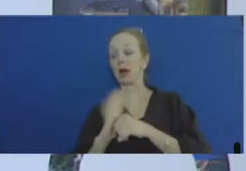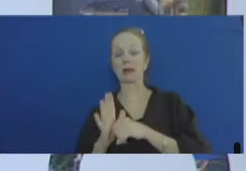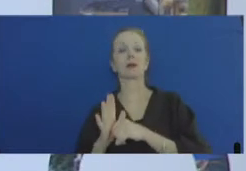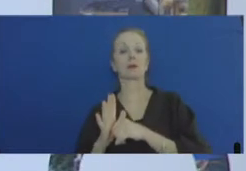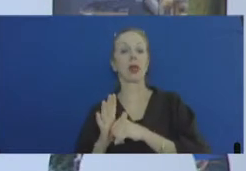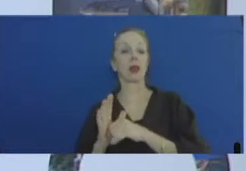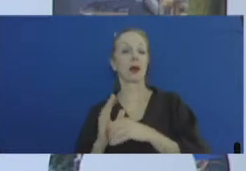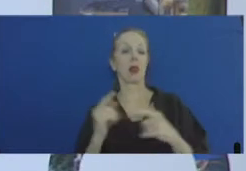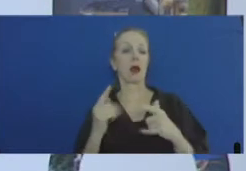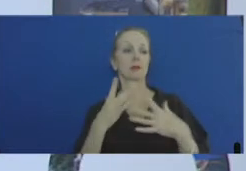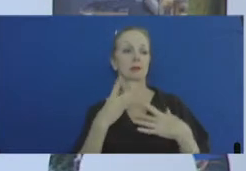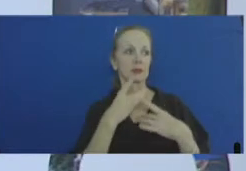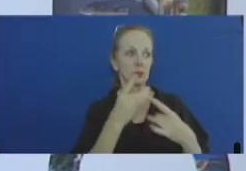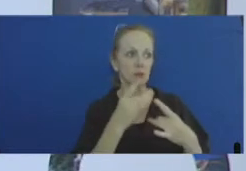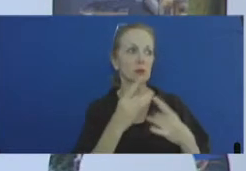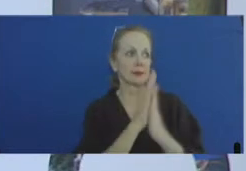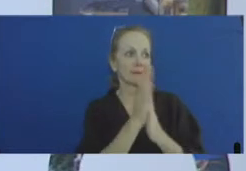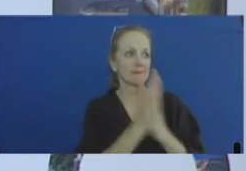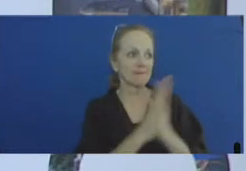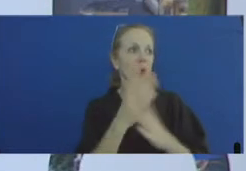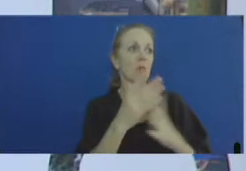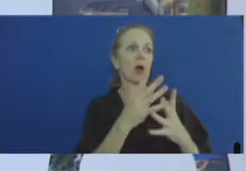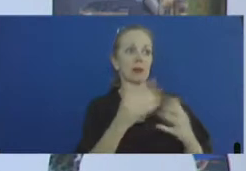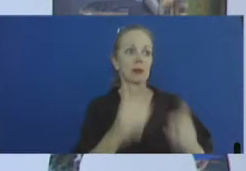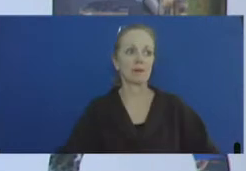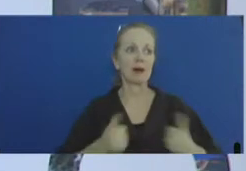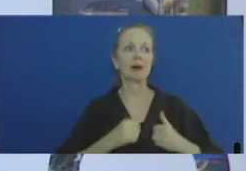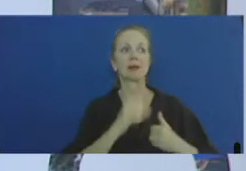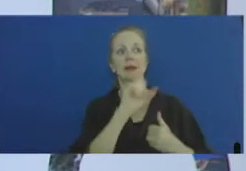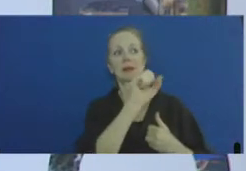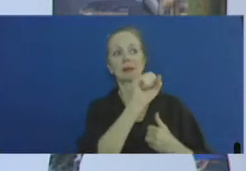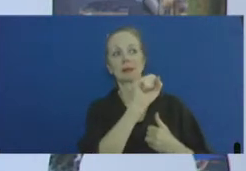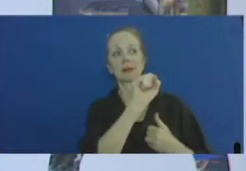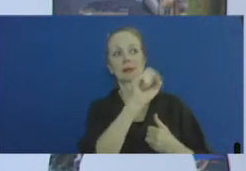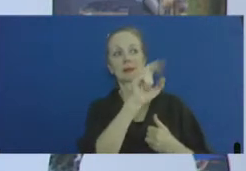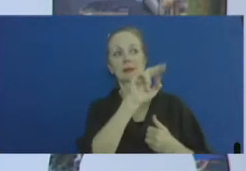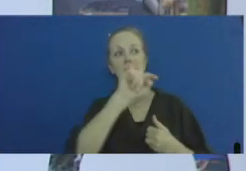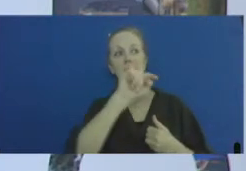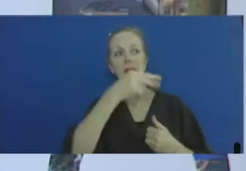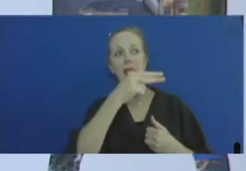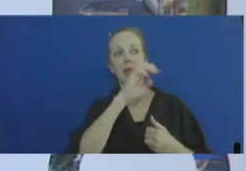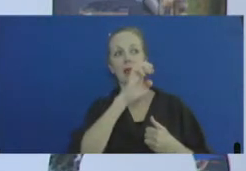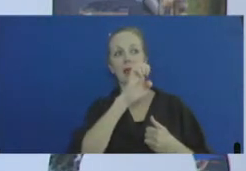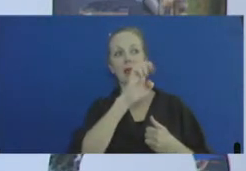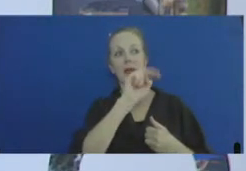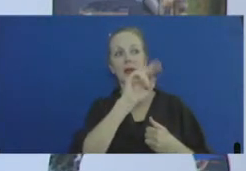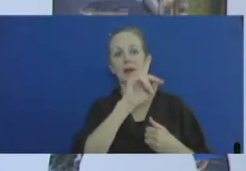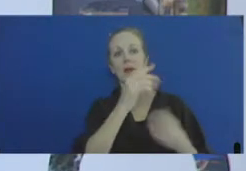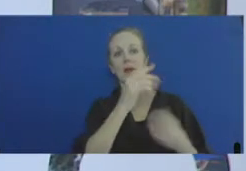in living in South End. I mean, there's a ton of people moving to South End.